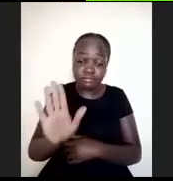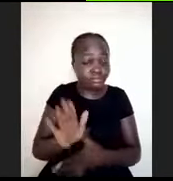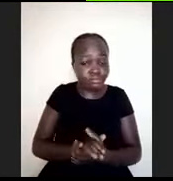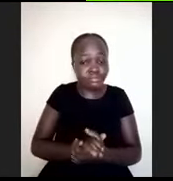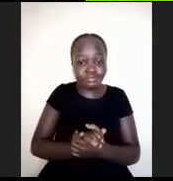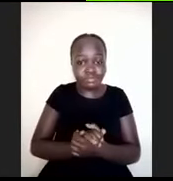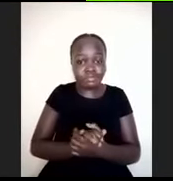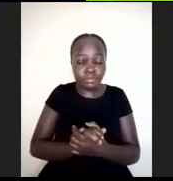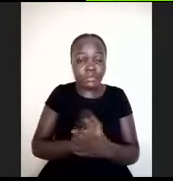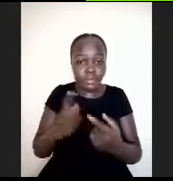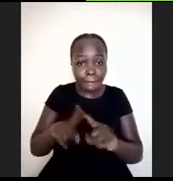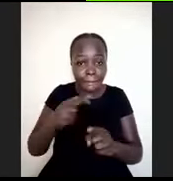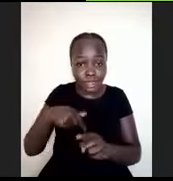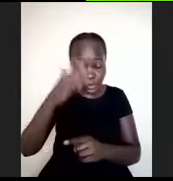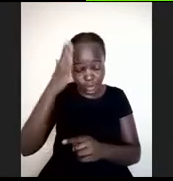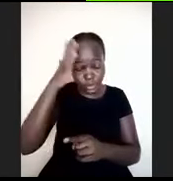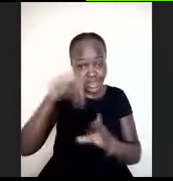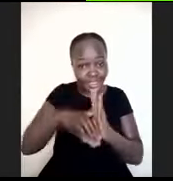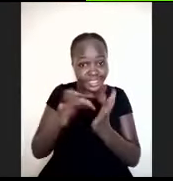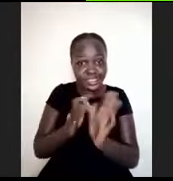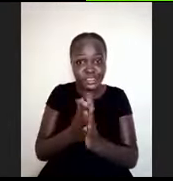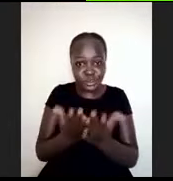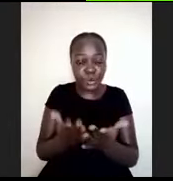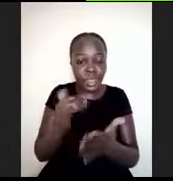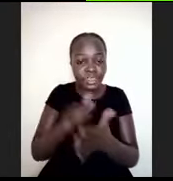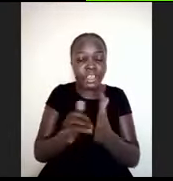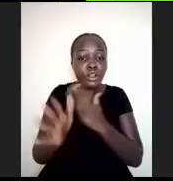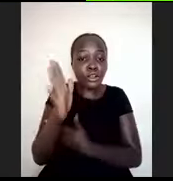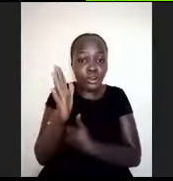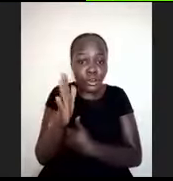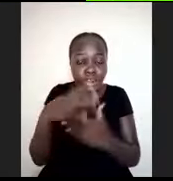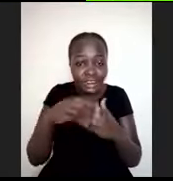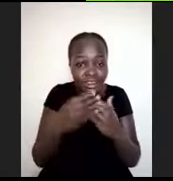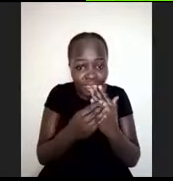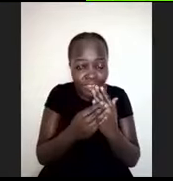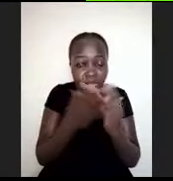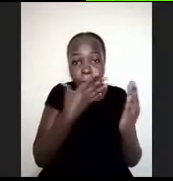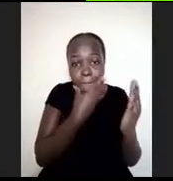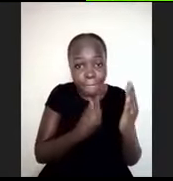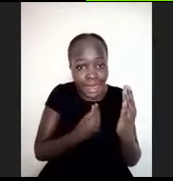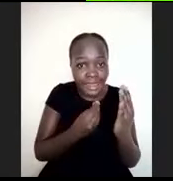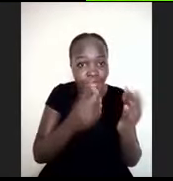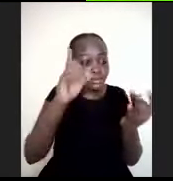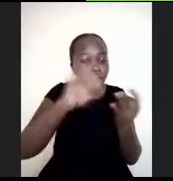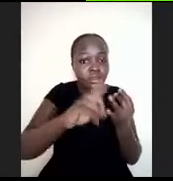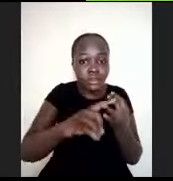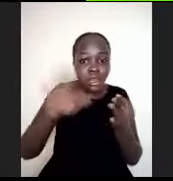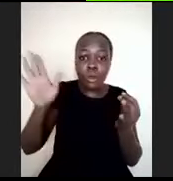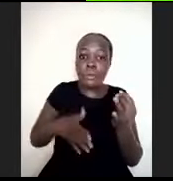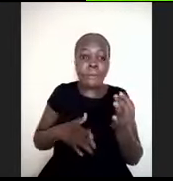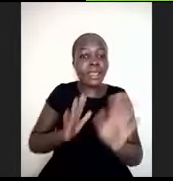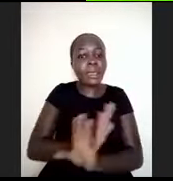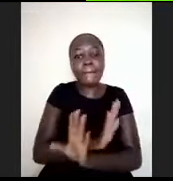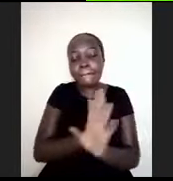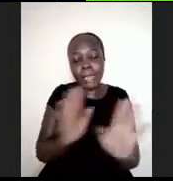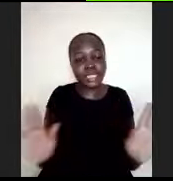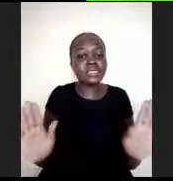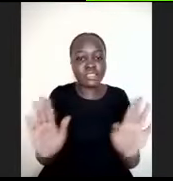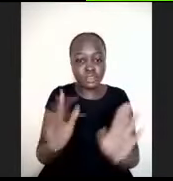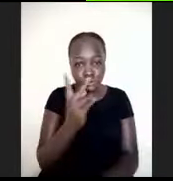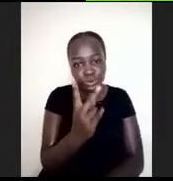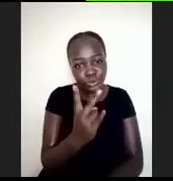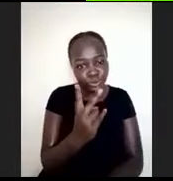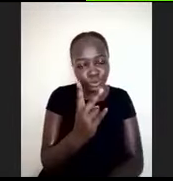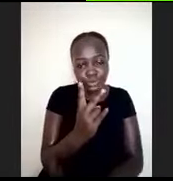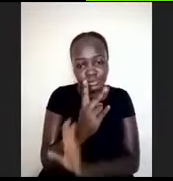But we know in the Bible that God created male and female. Male and female he